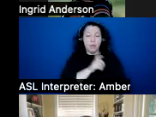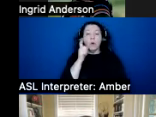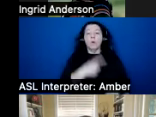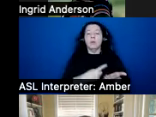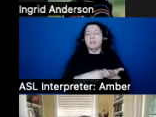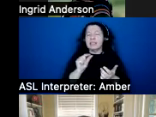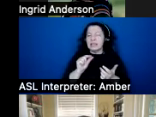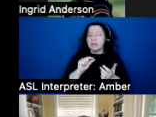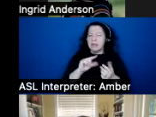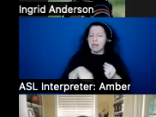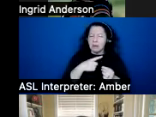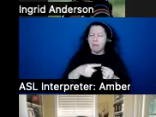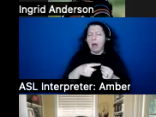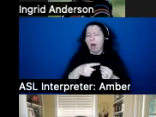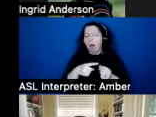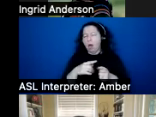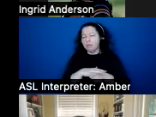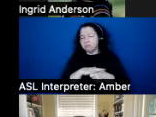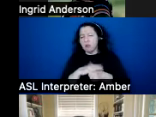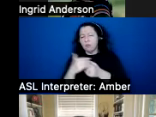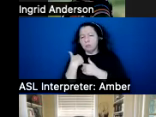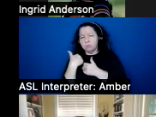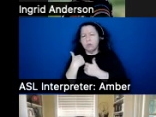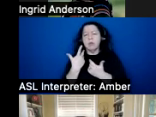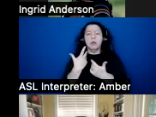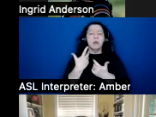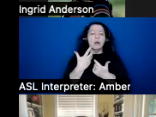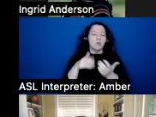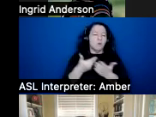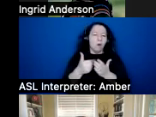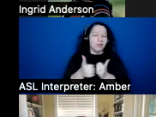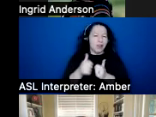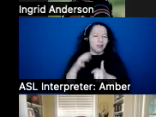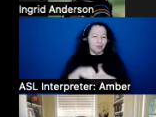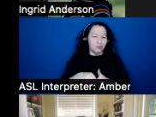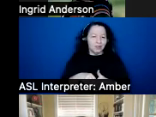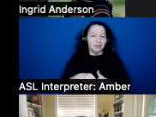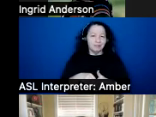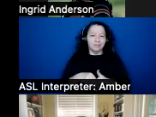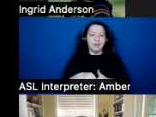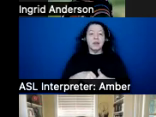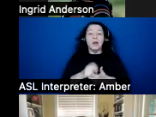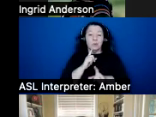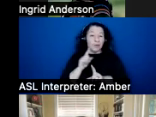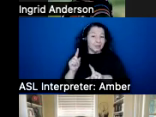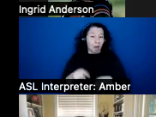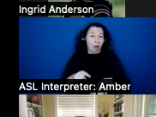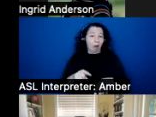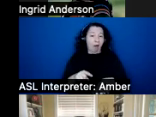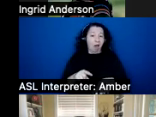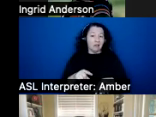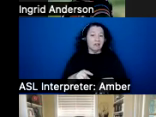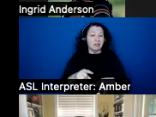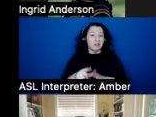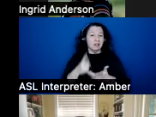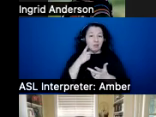about jurisdiction and then all of the challenges that come with that. And responding to a sexual assault in